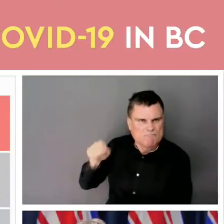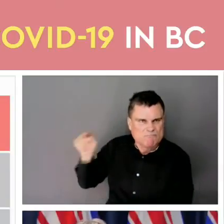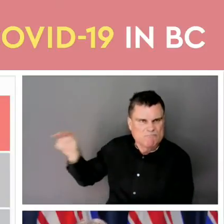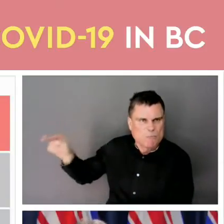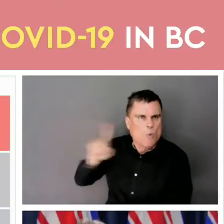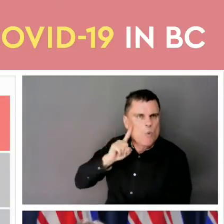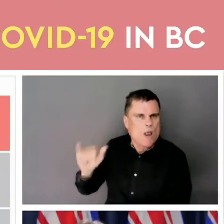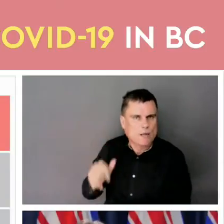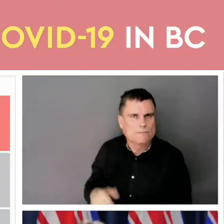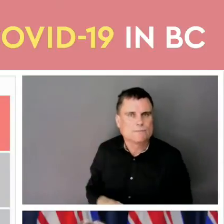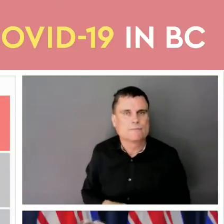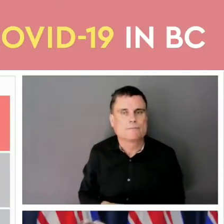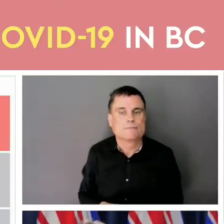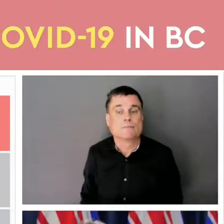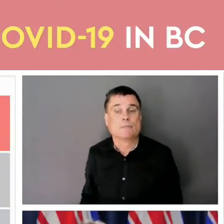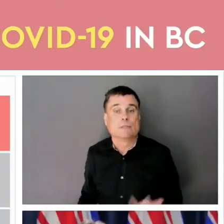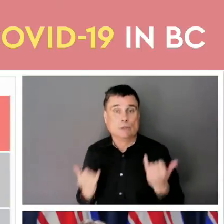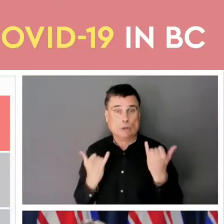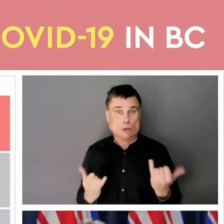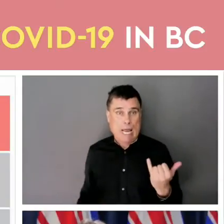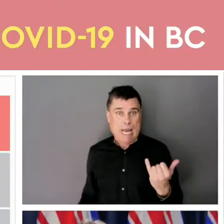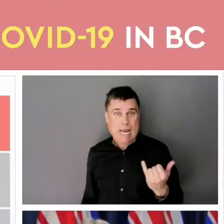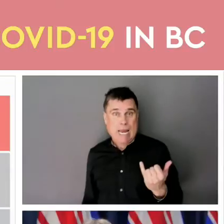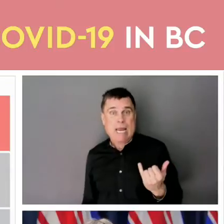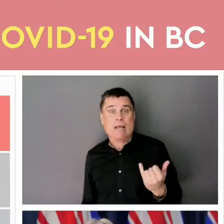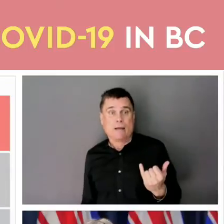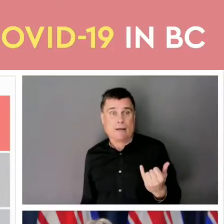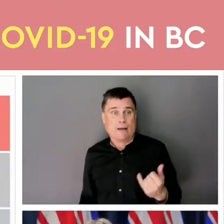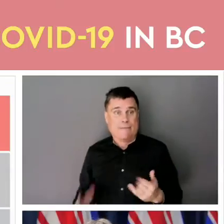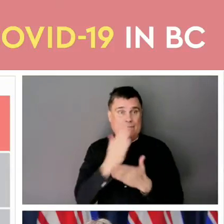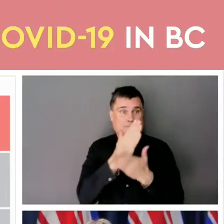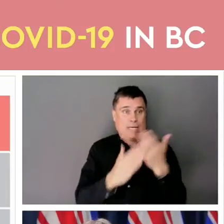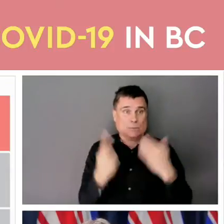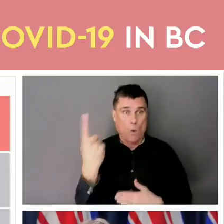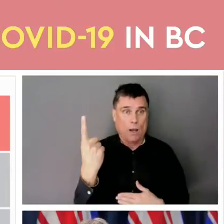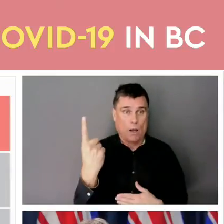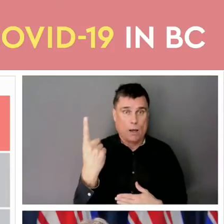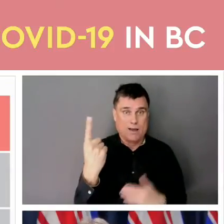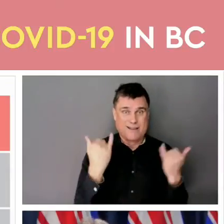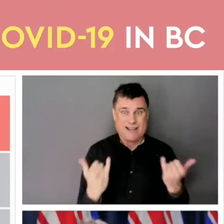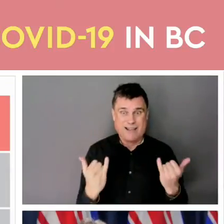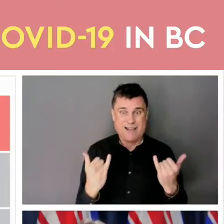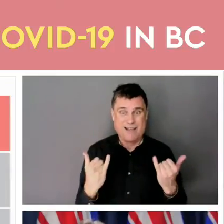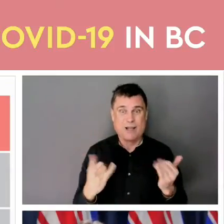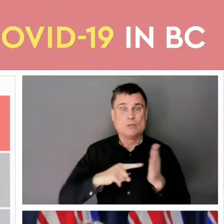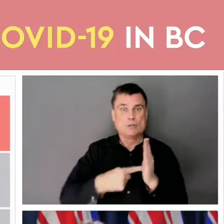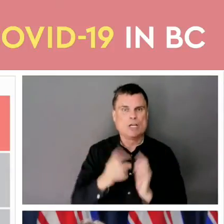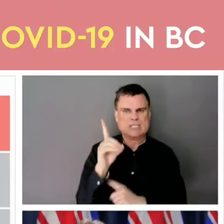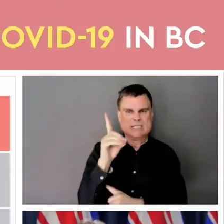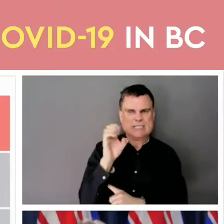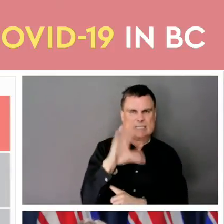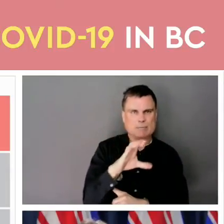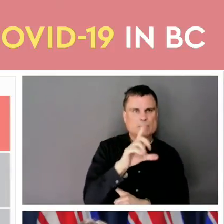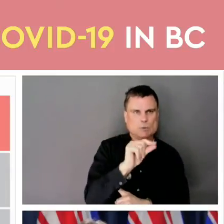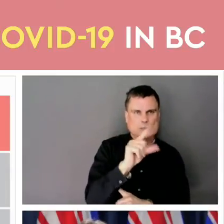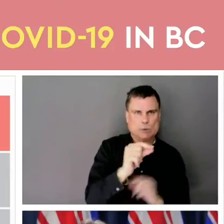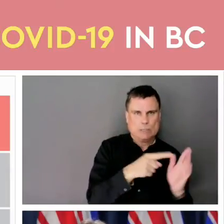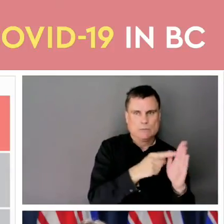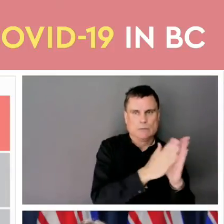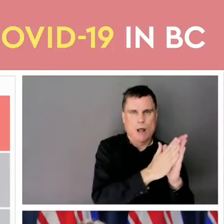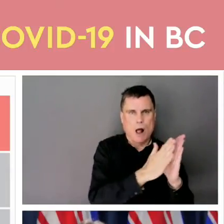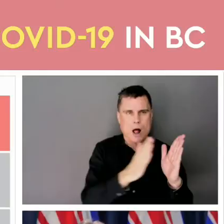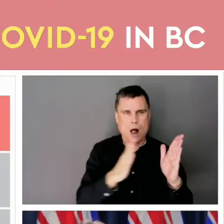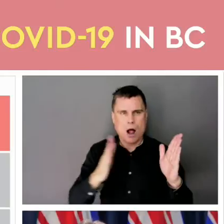phase we're in, and I think you're aware we started in December 2020, and it will be ongoing through to likely the end of